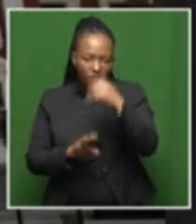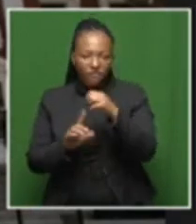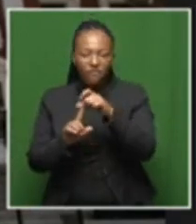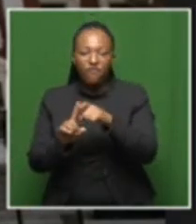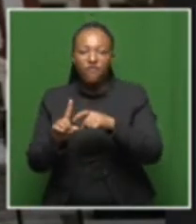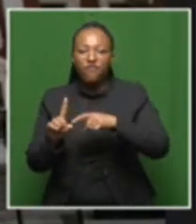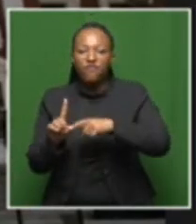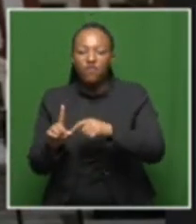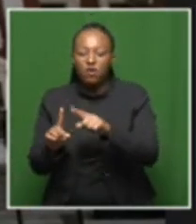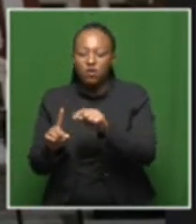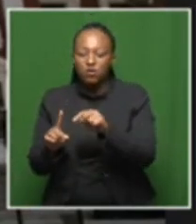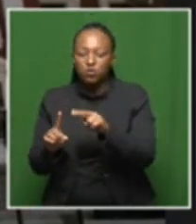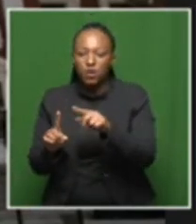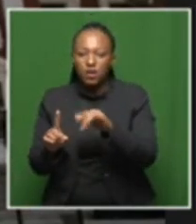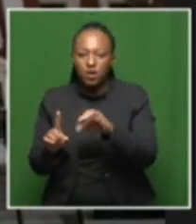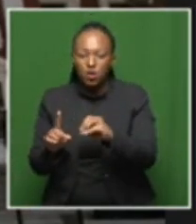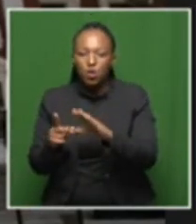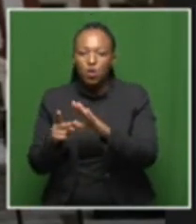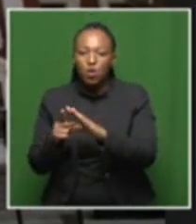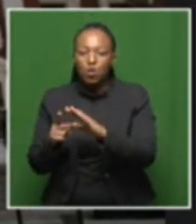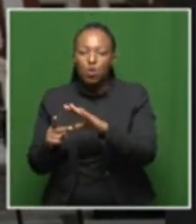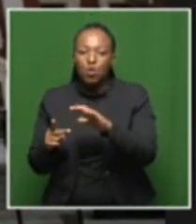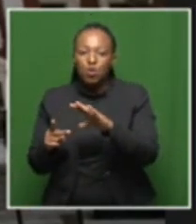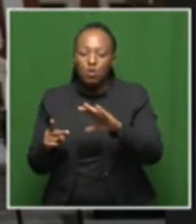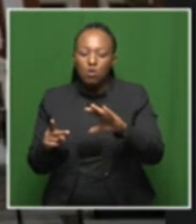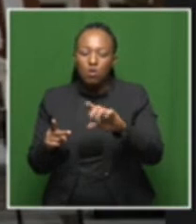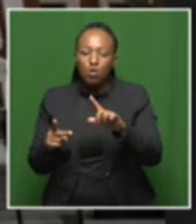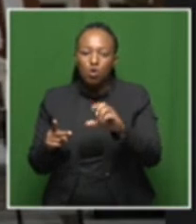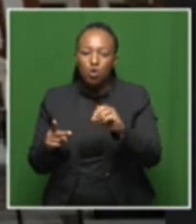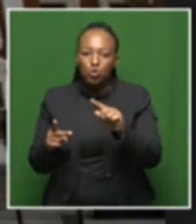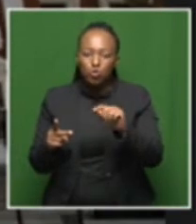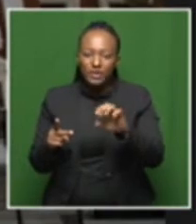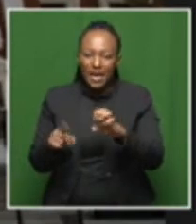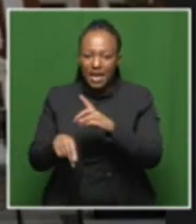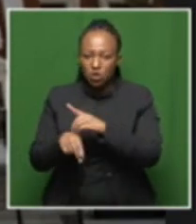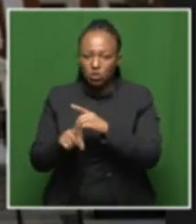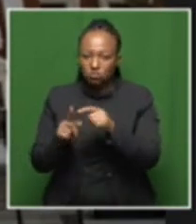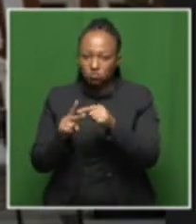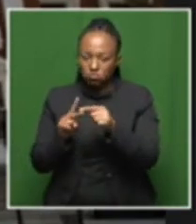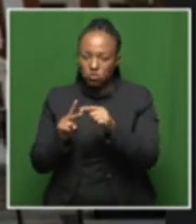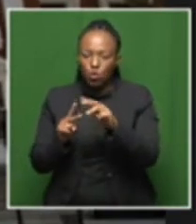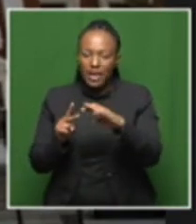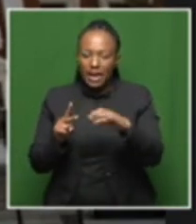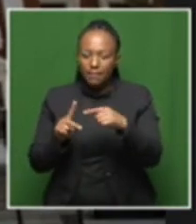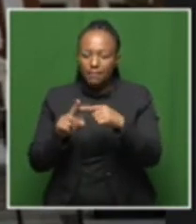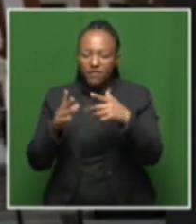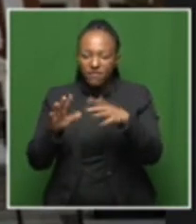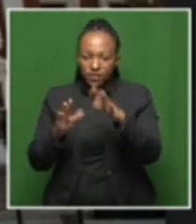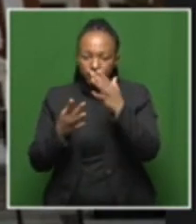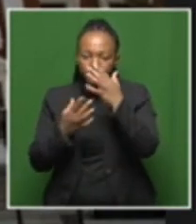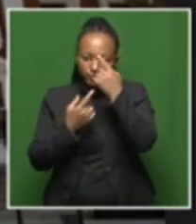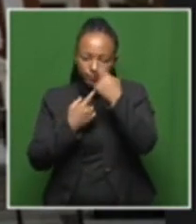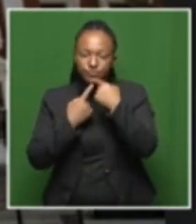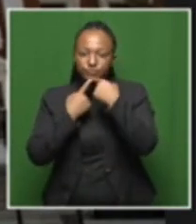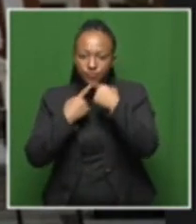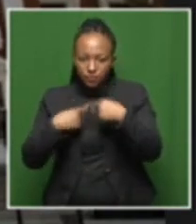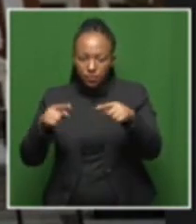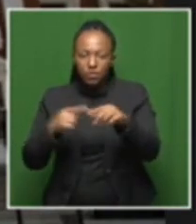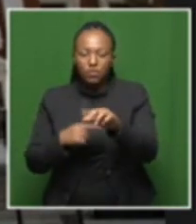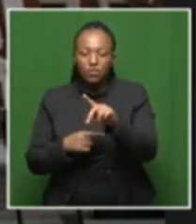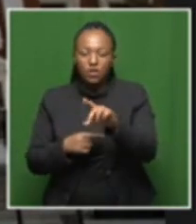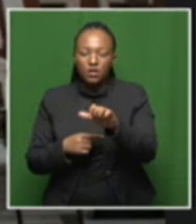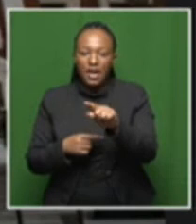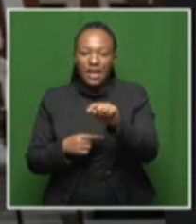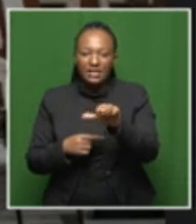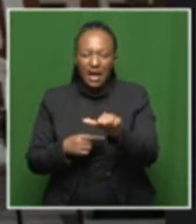and also Dr. Klute from the Western Cape, the number of infections driven by the Delta variant is